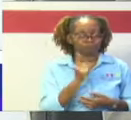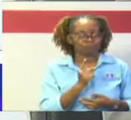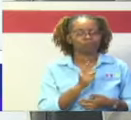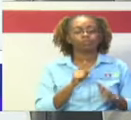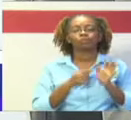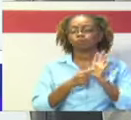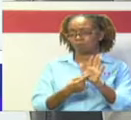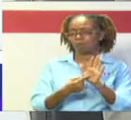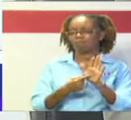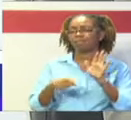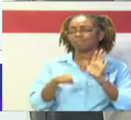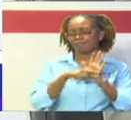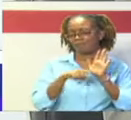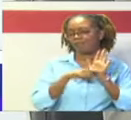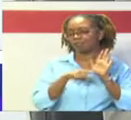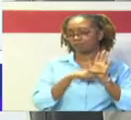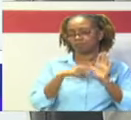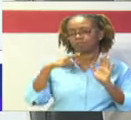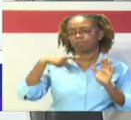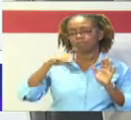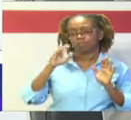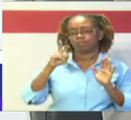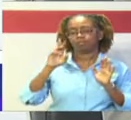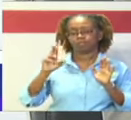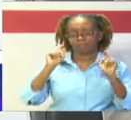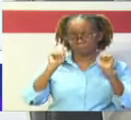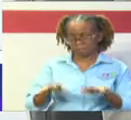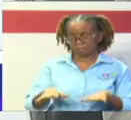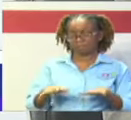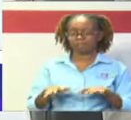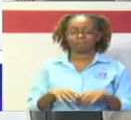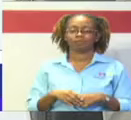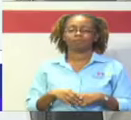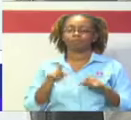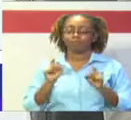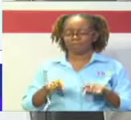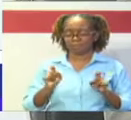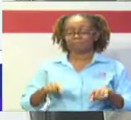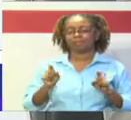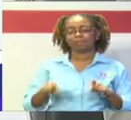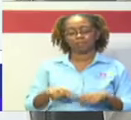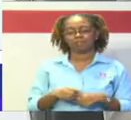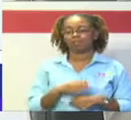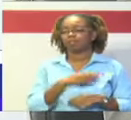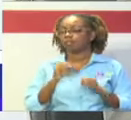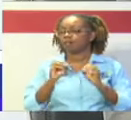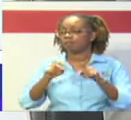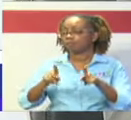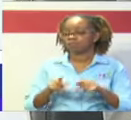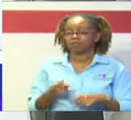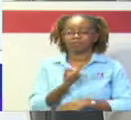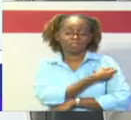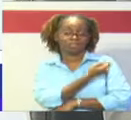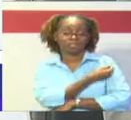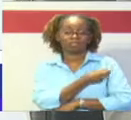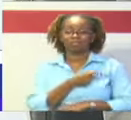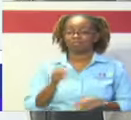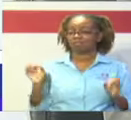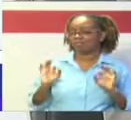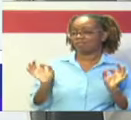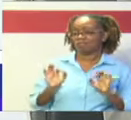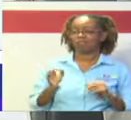board the plane. And there's a requirement to be vaccinated. If you're not vaccinated, then you have to go into quarantine when you come off the